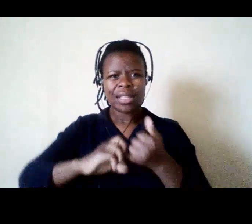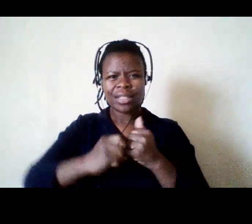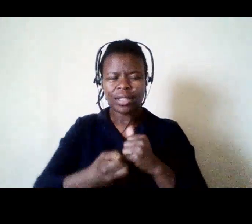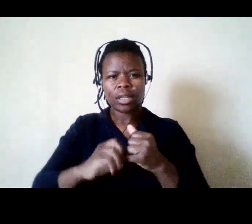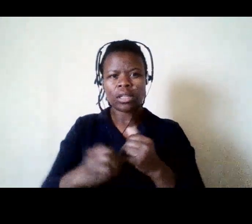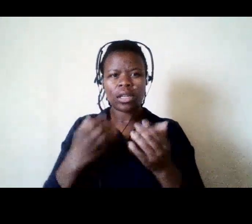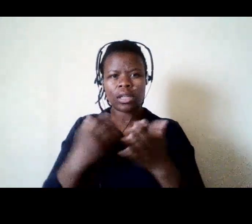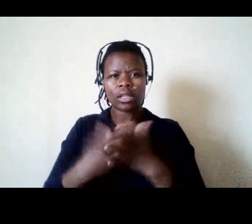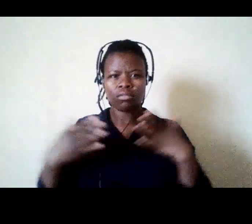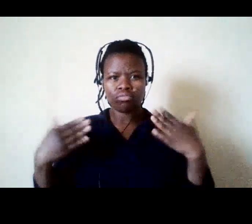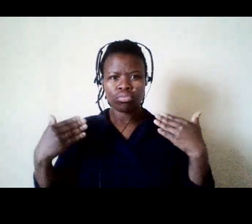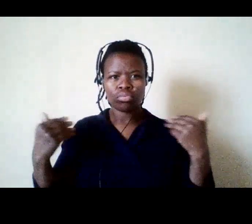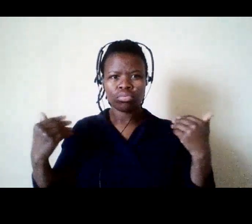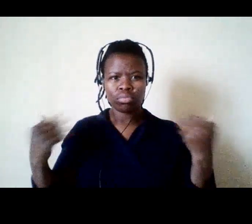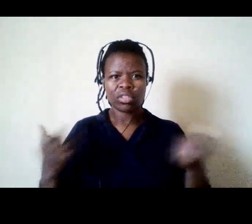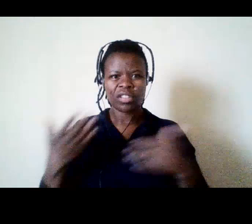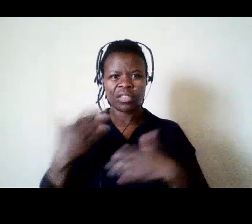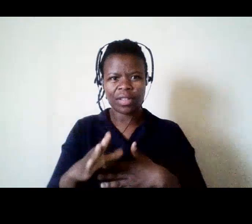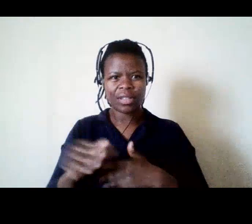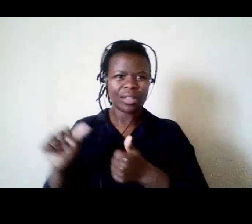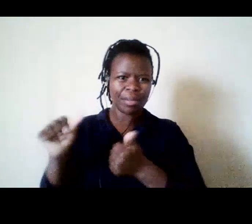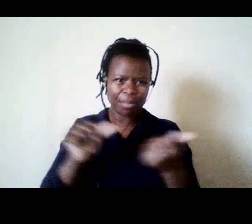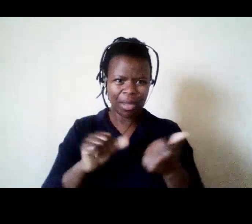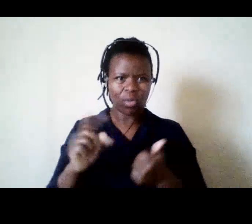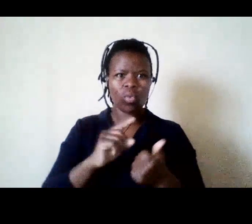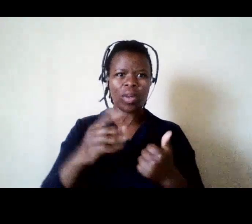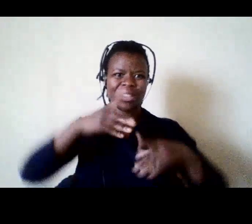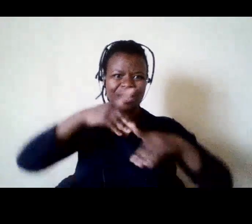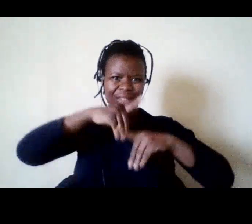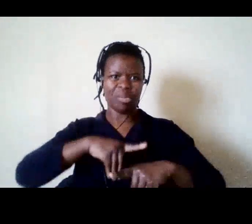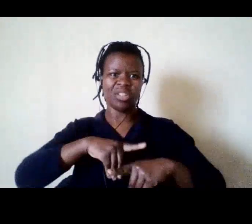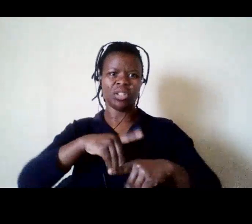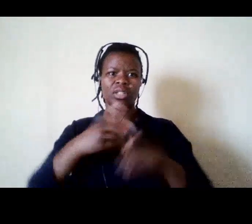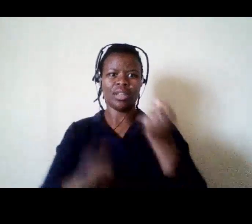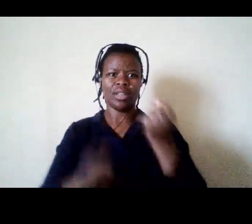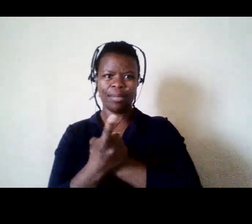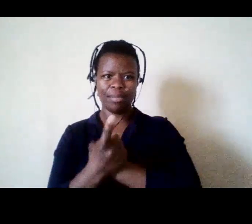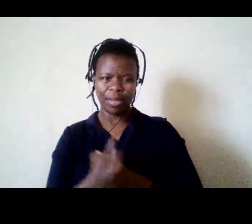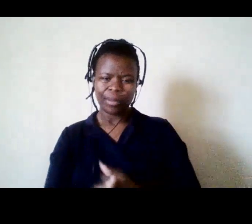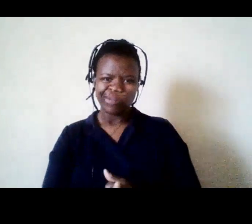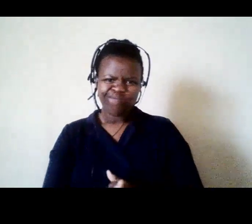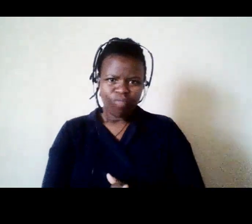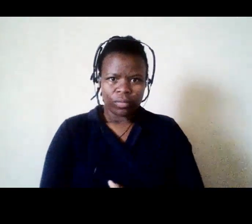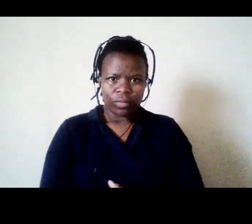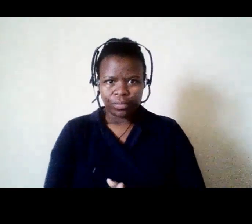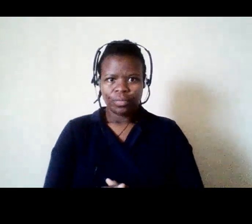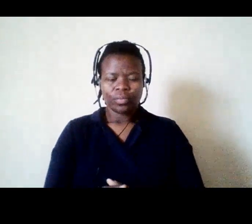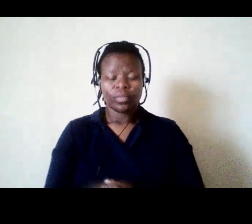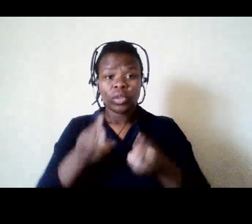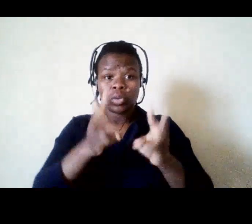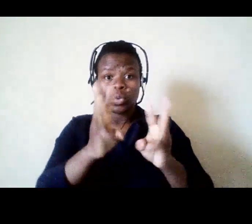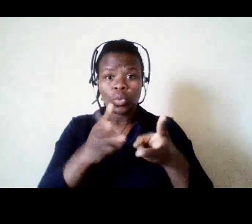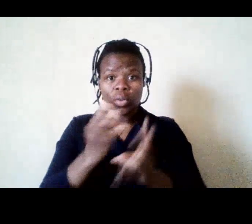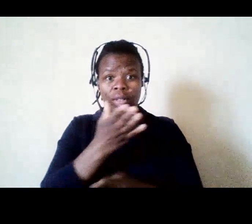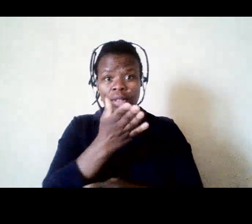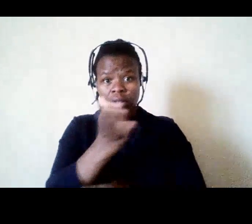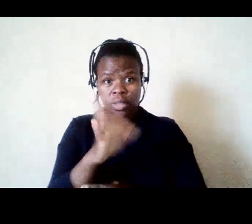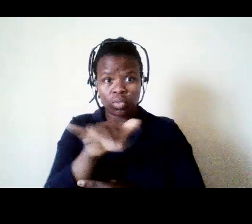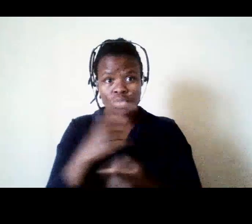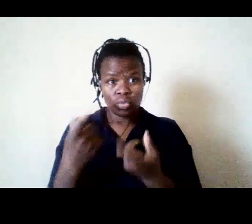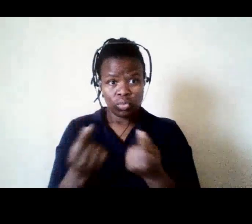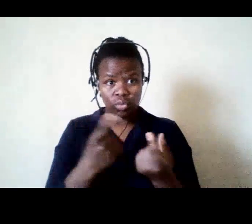depression. Yes. Because they are not able to engage, because Yeah. those ways that will integrate them with society has Yes. not been considered.